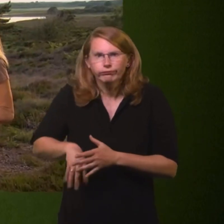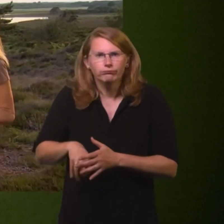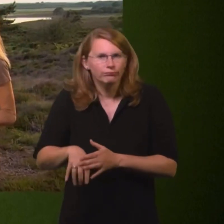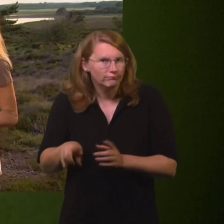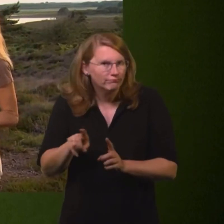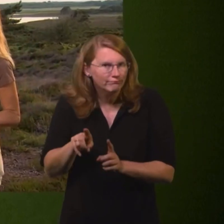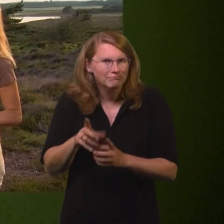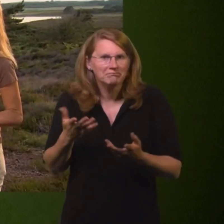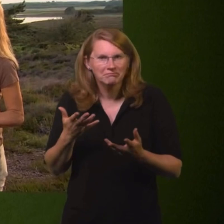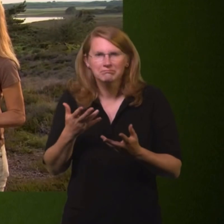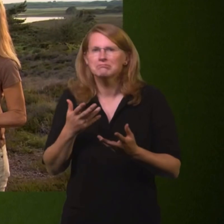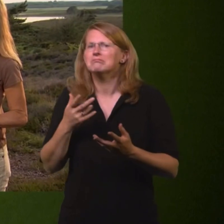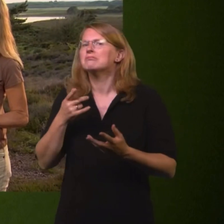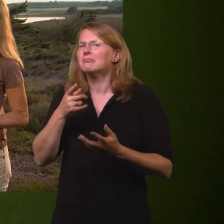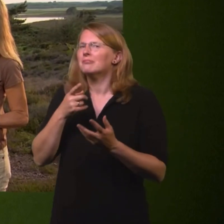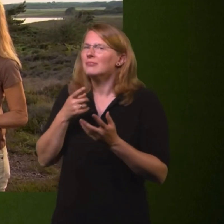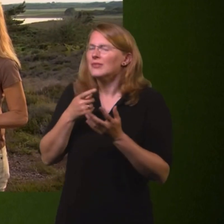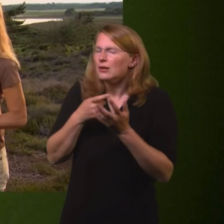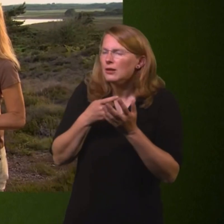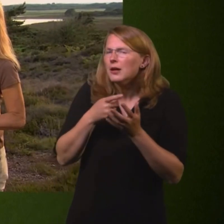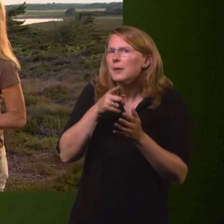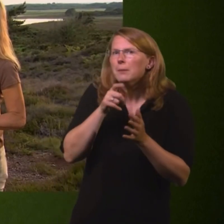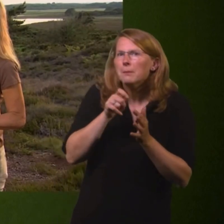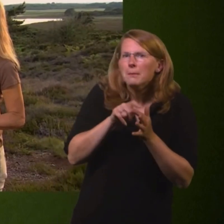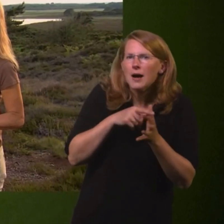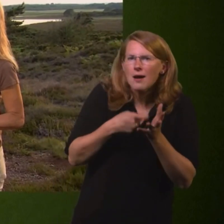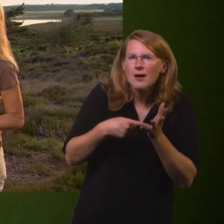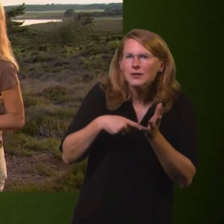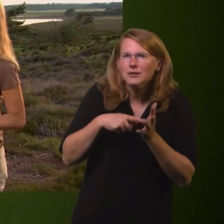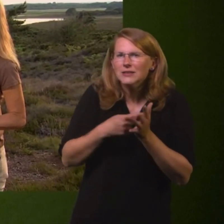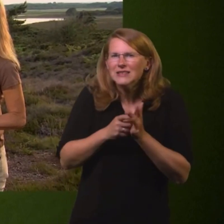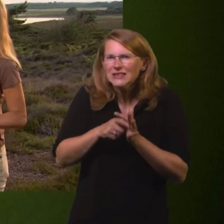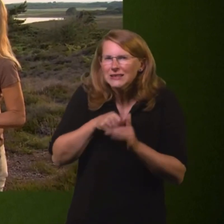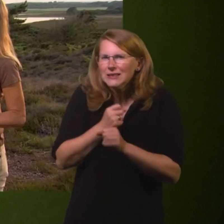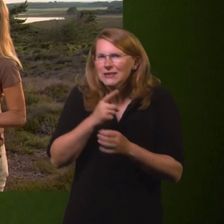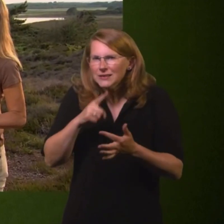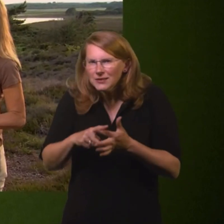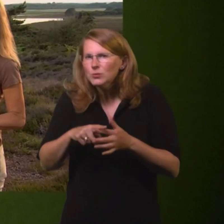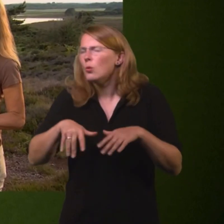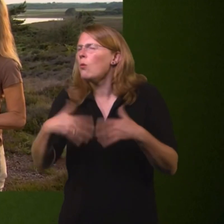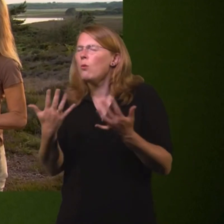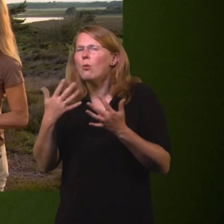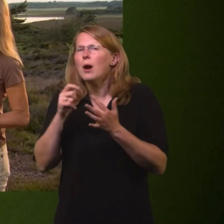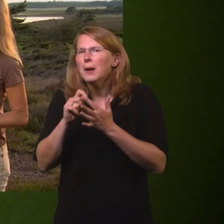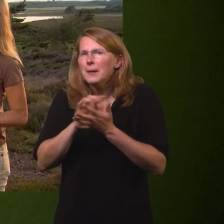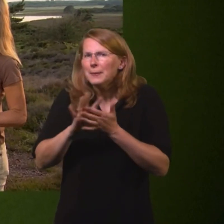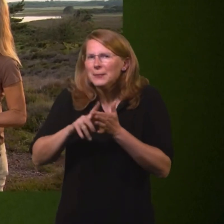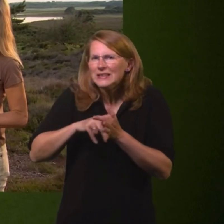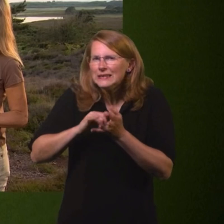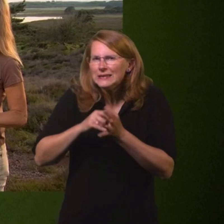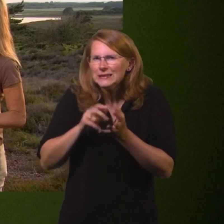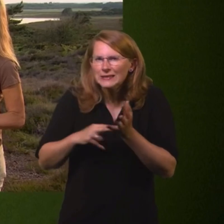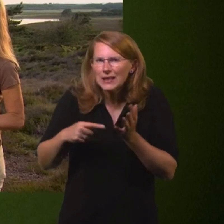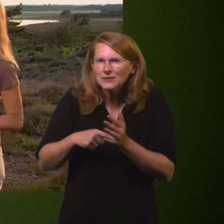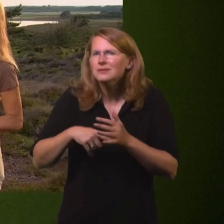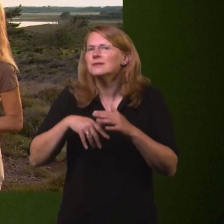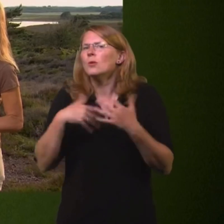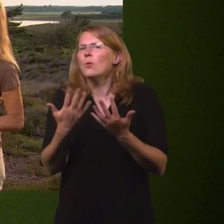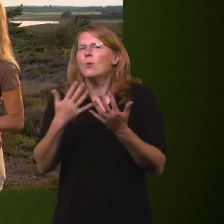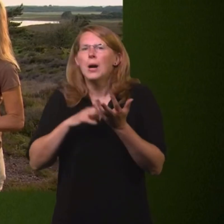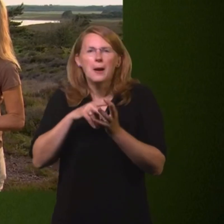or even mallard, 10 to 16 eggs in a clutch. You might think goldcrest, up to 12 eggs. Record for a blue